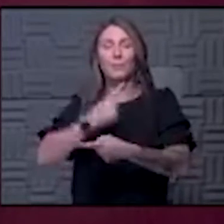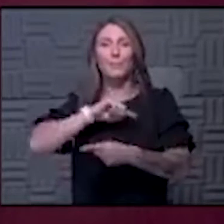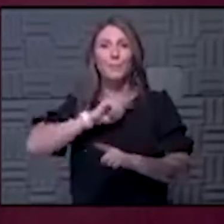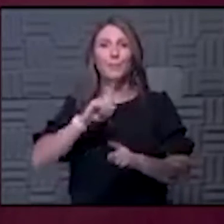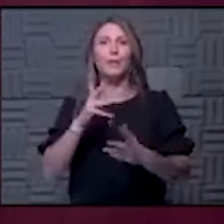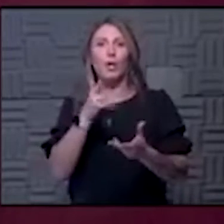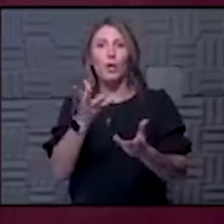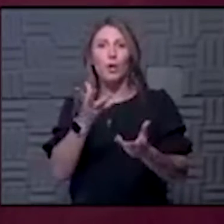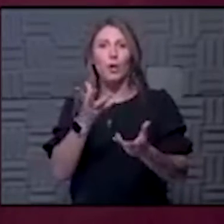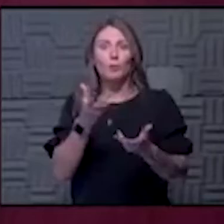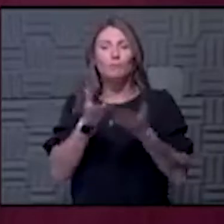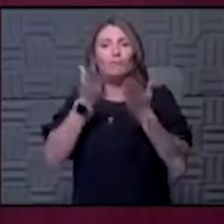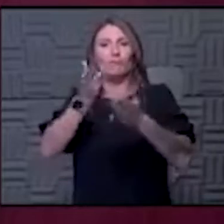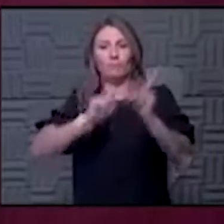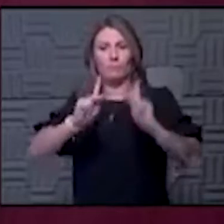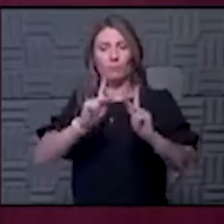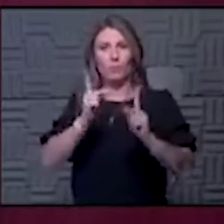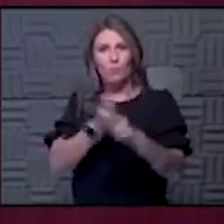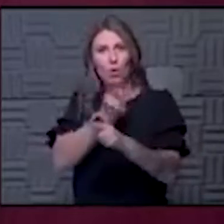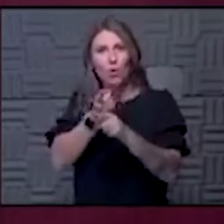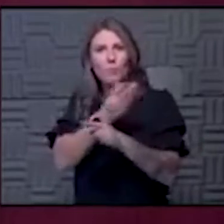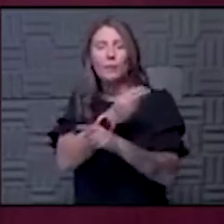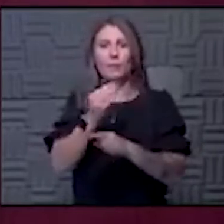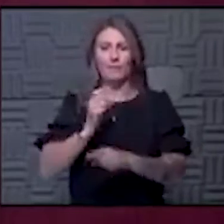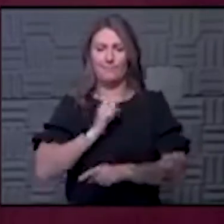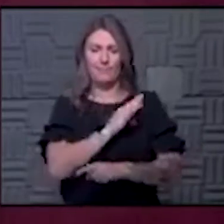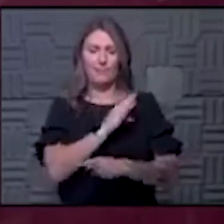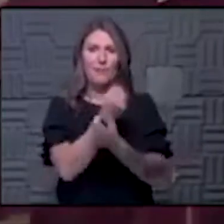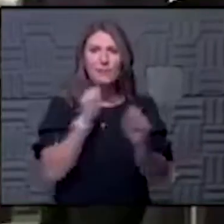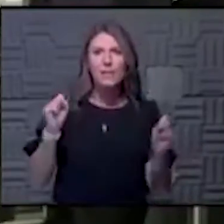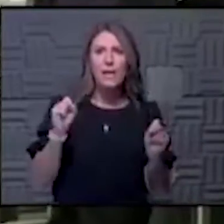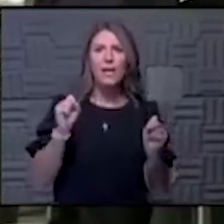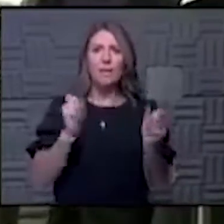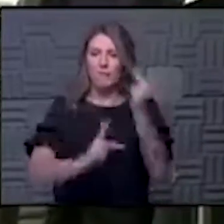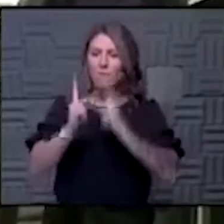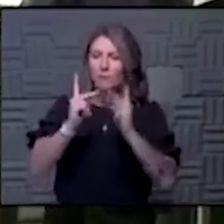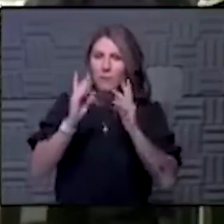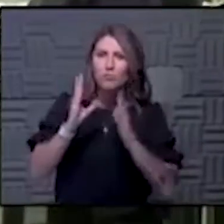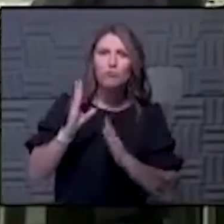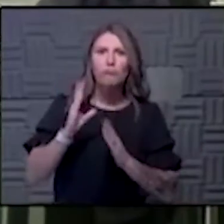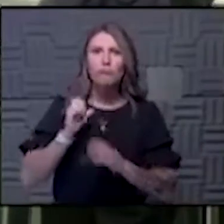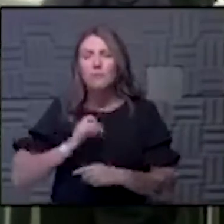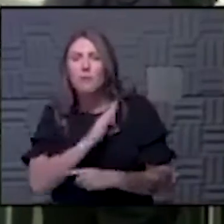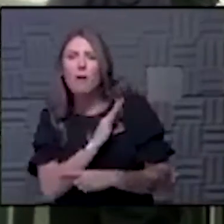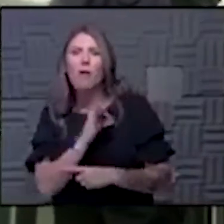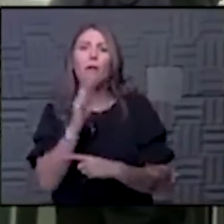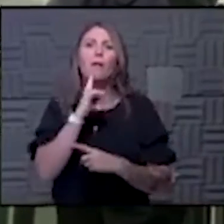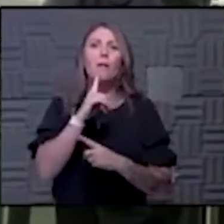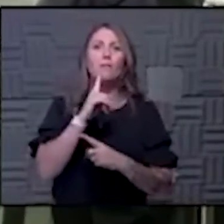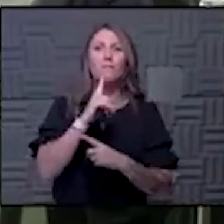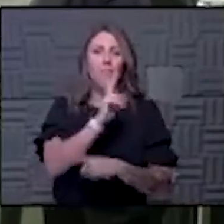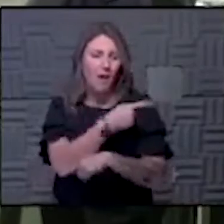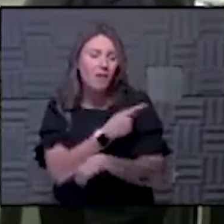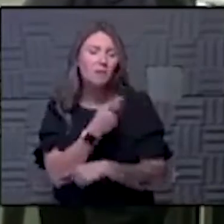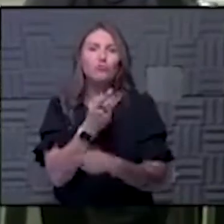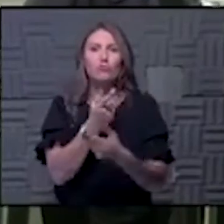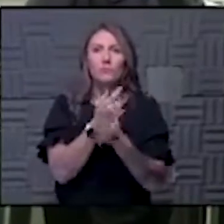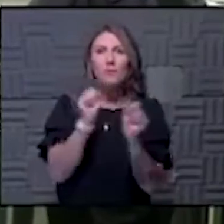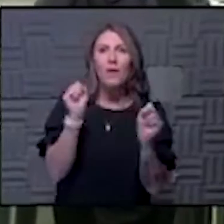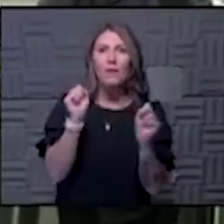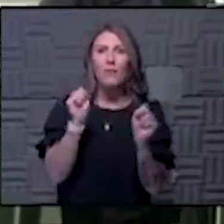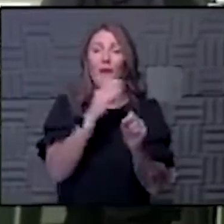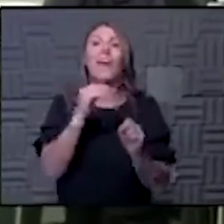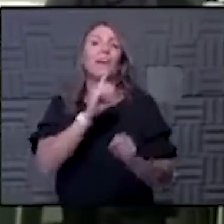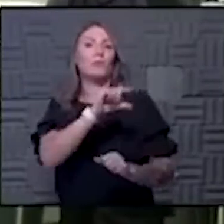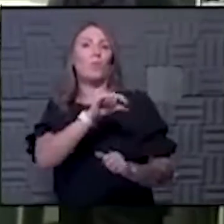serving people in a safe manner, that we're keeping our staff safe and our visitors safe, while maintaining that quality of food that everybody